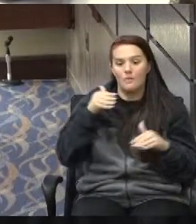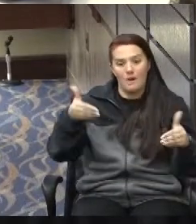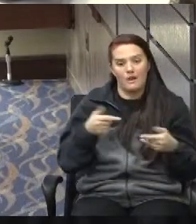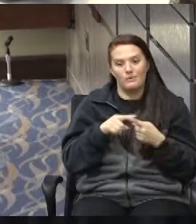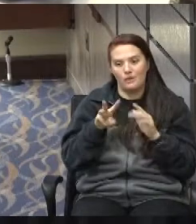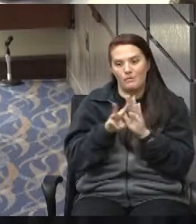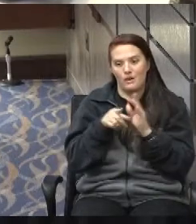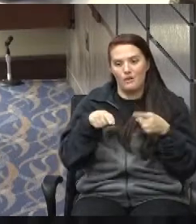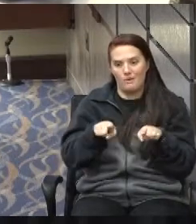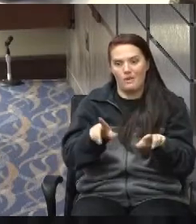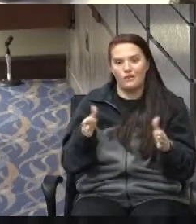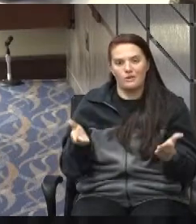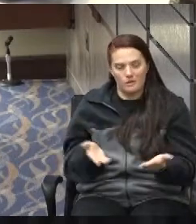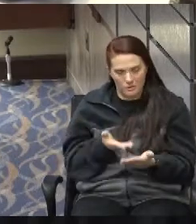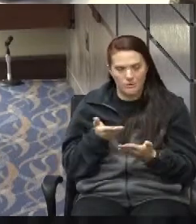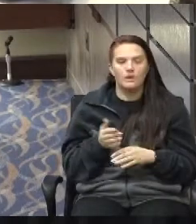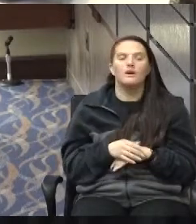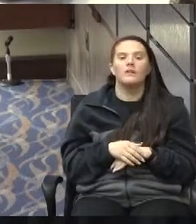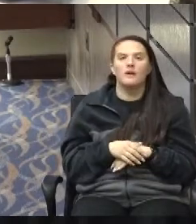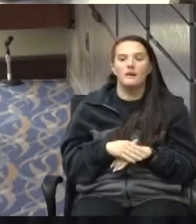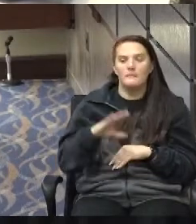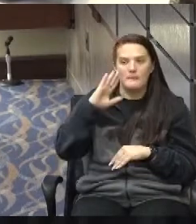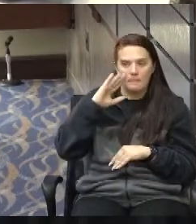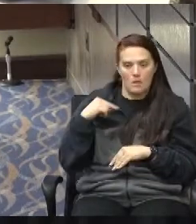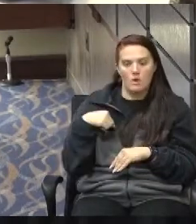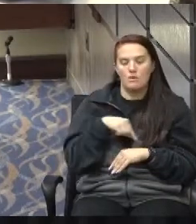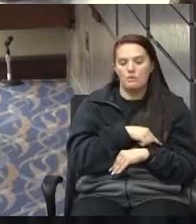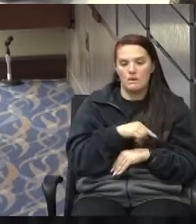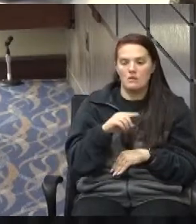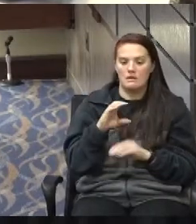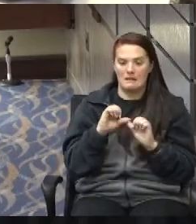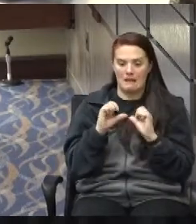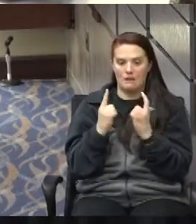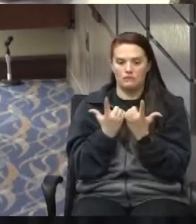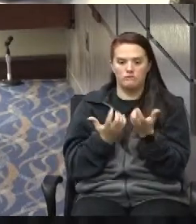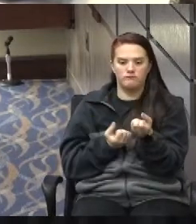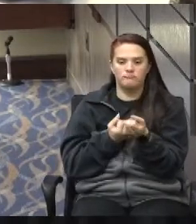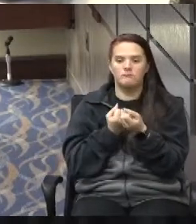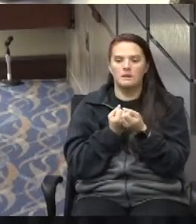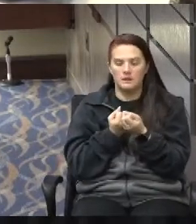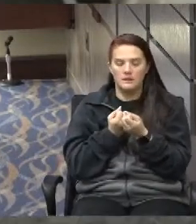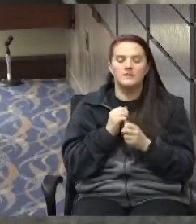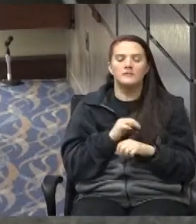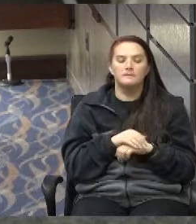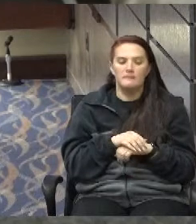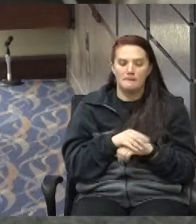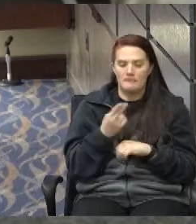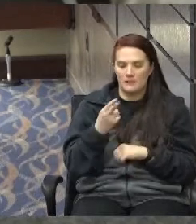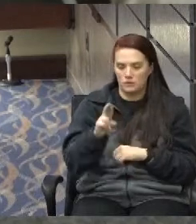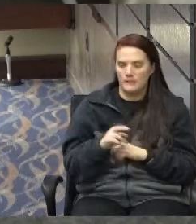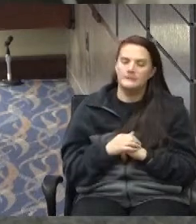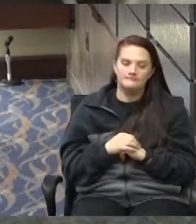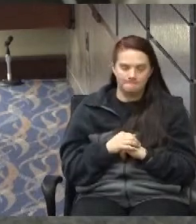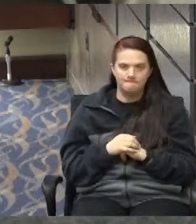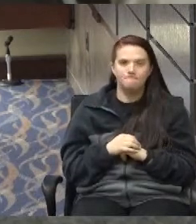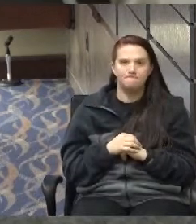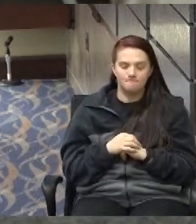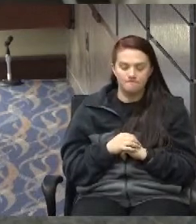Waco while you're here. And know that the council is behind HR.